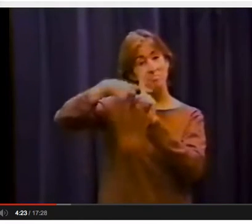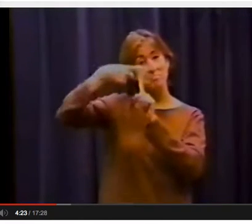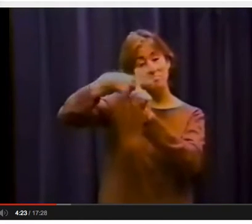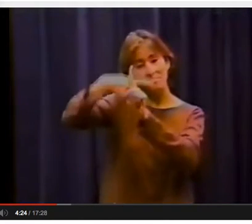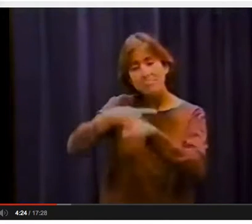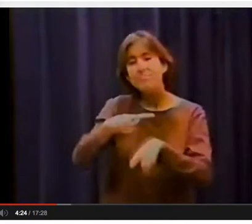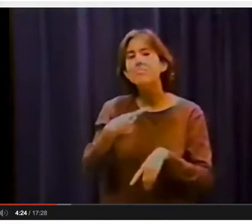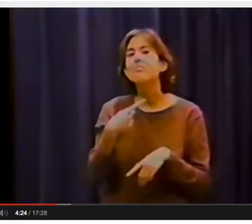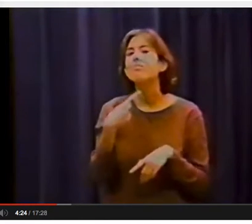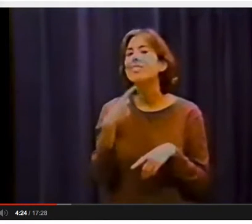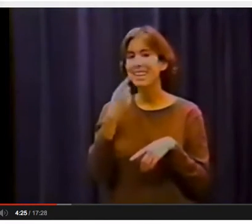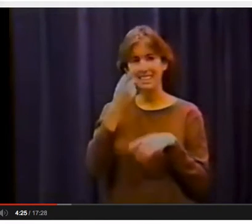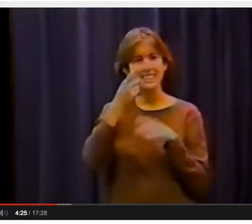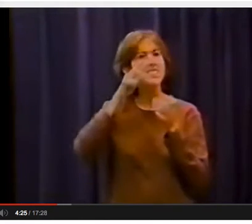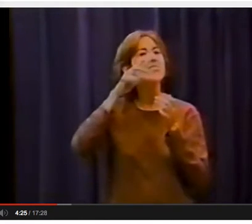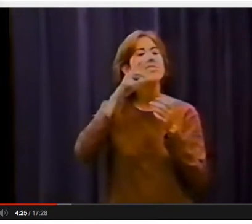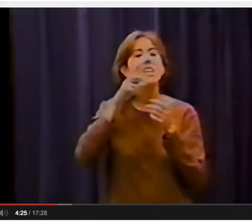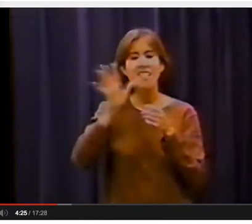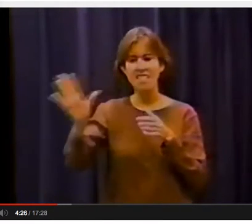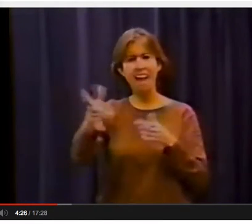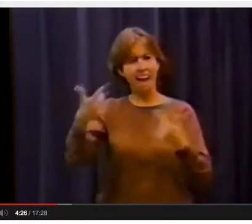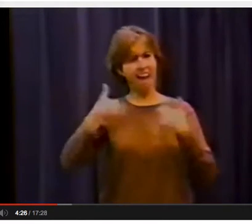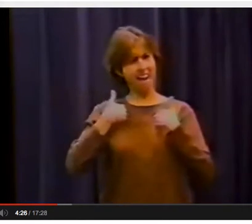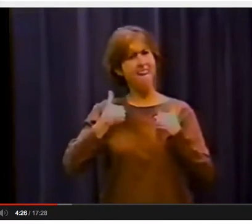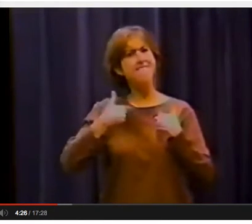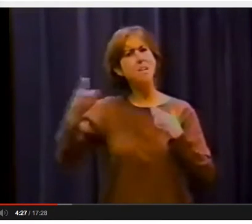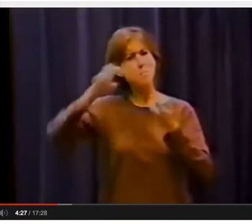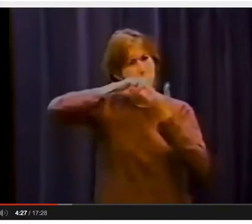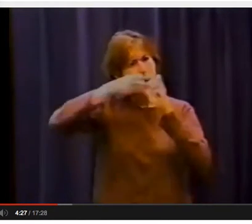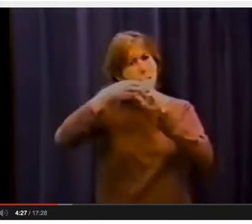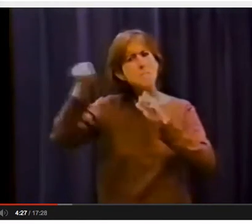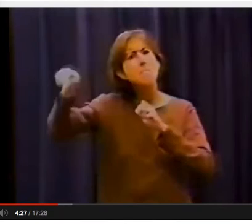they're relaxed. So we meet every month.